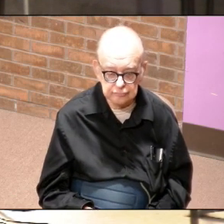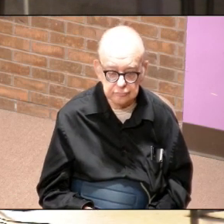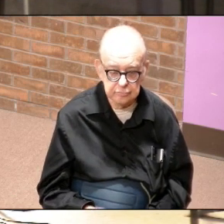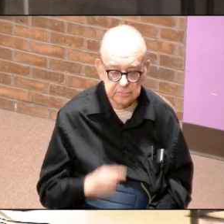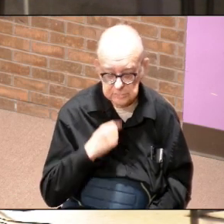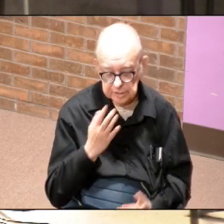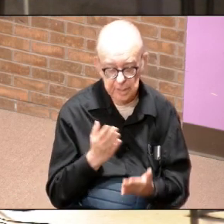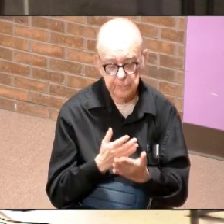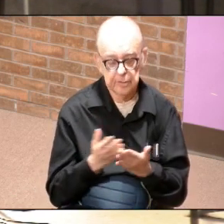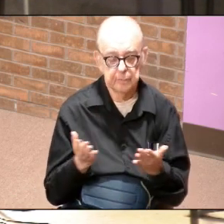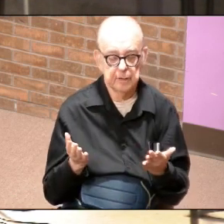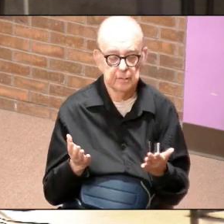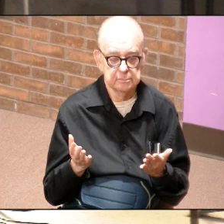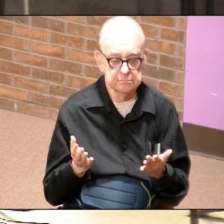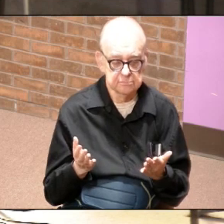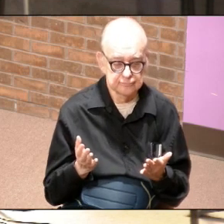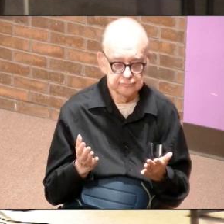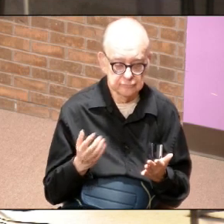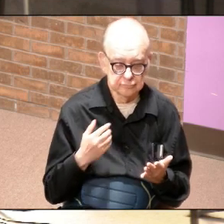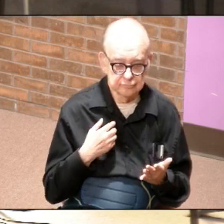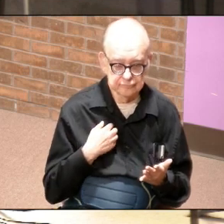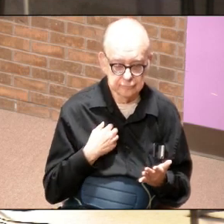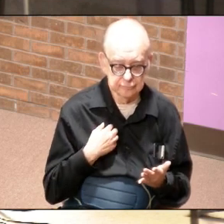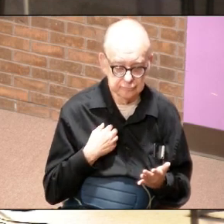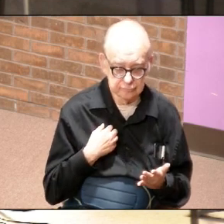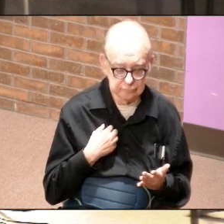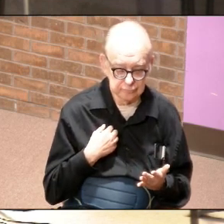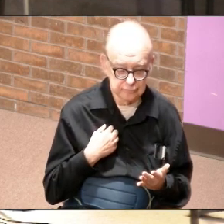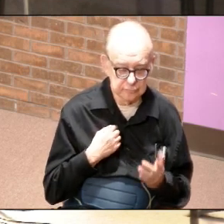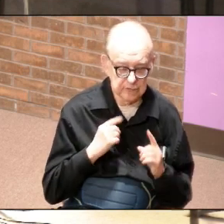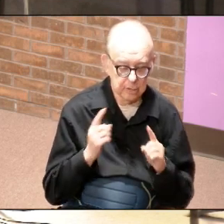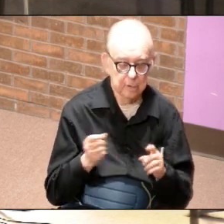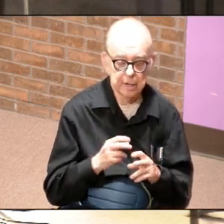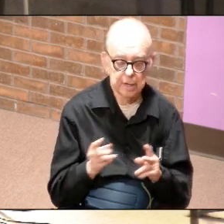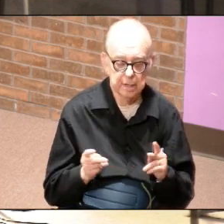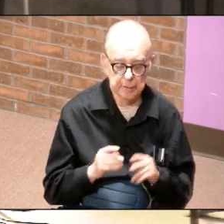May I say this to you? I have not found any place yet